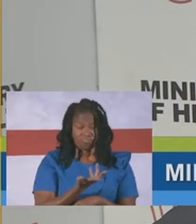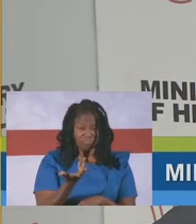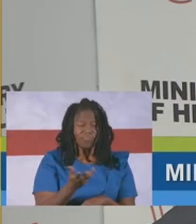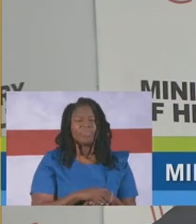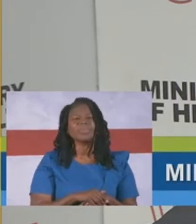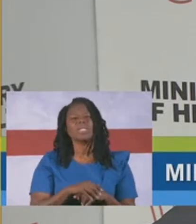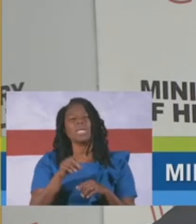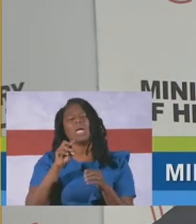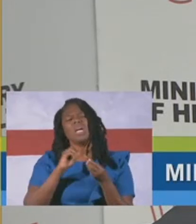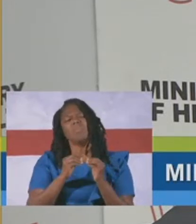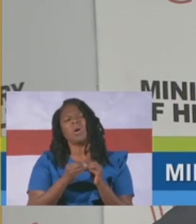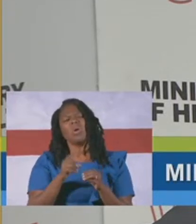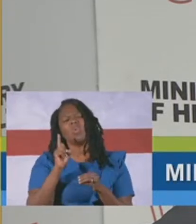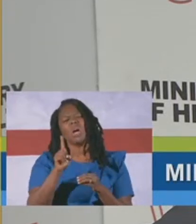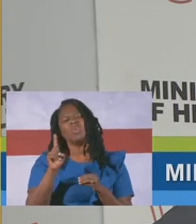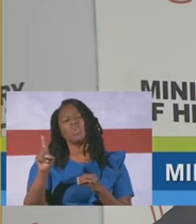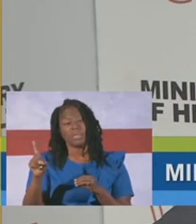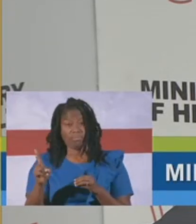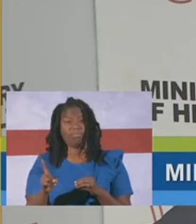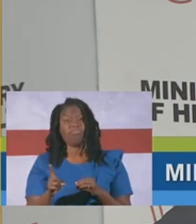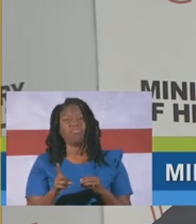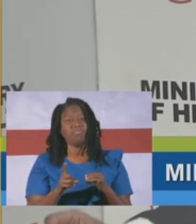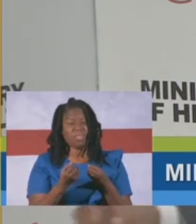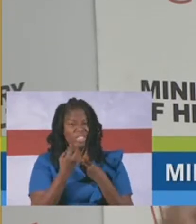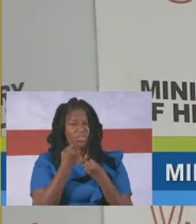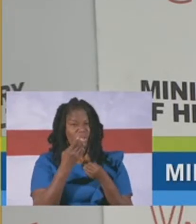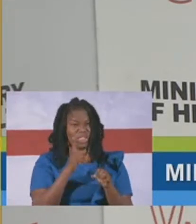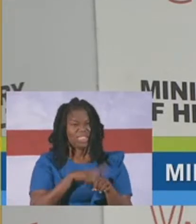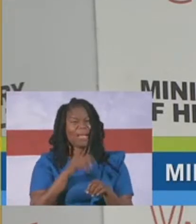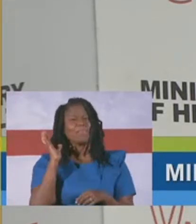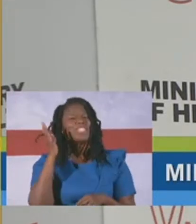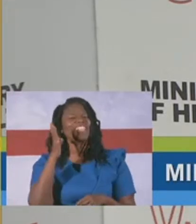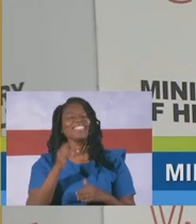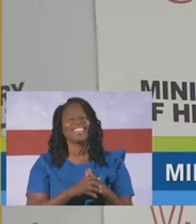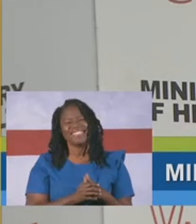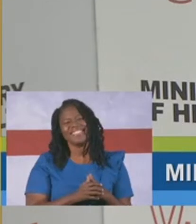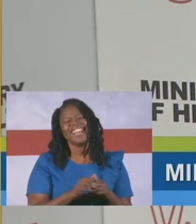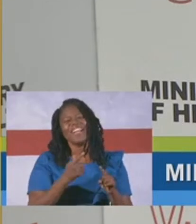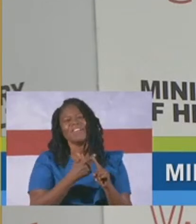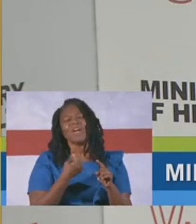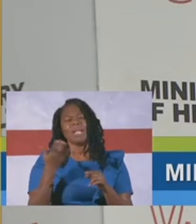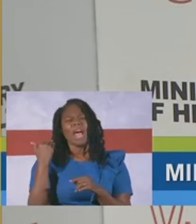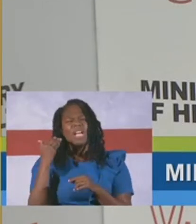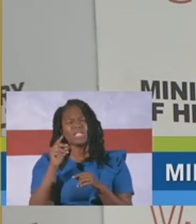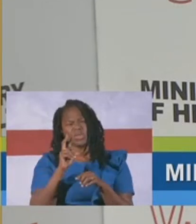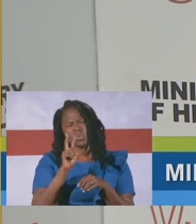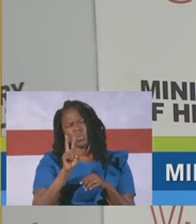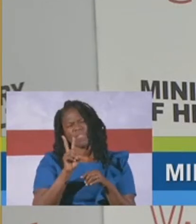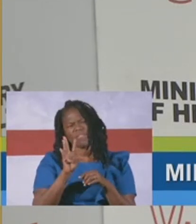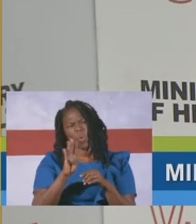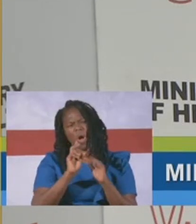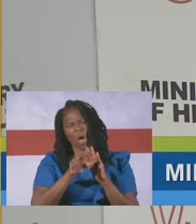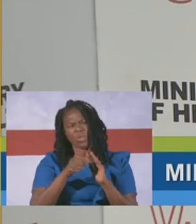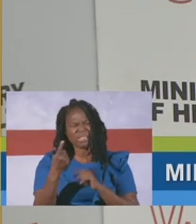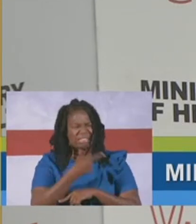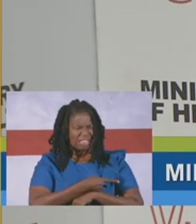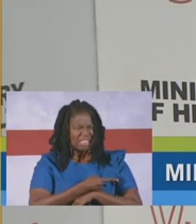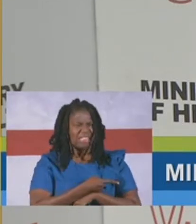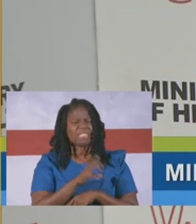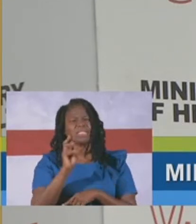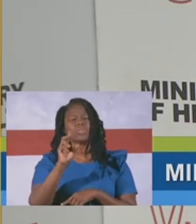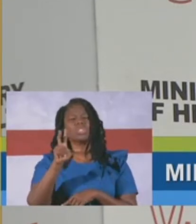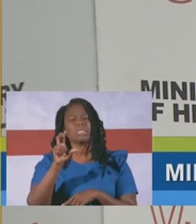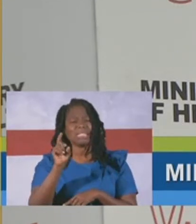1011. The number of new positive cases over the last 24 hours, 638. Deaths